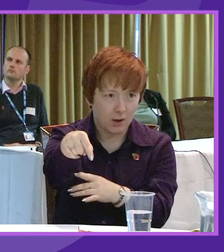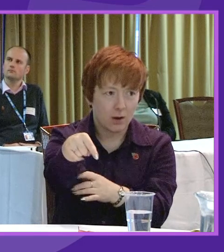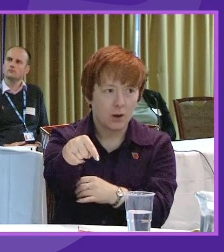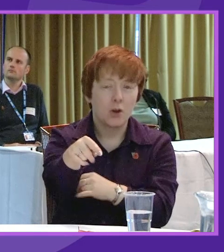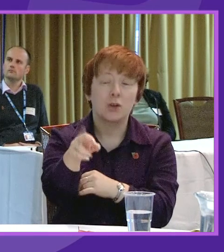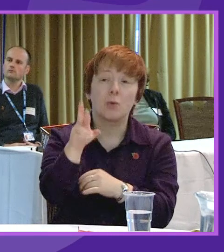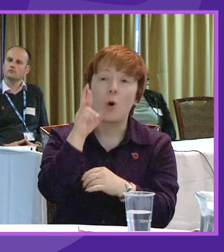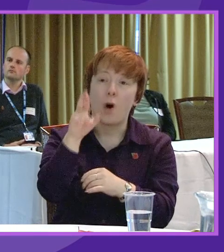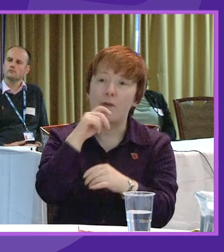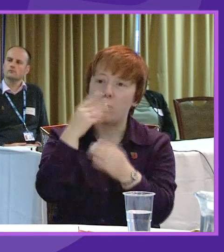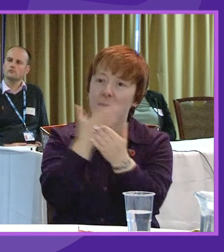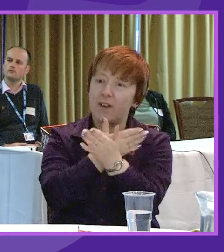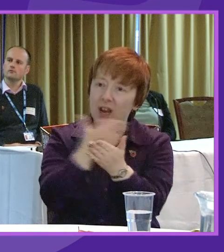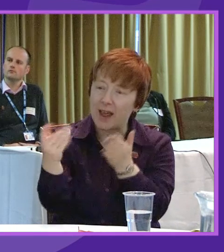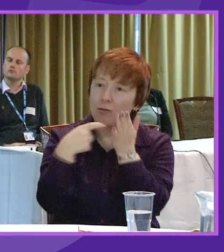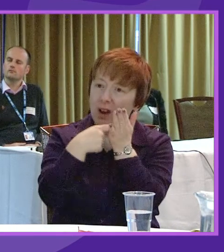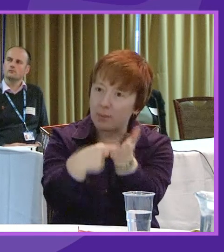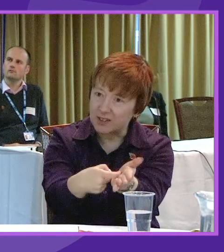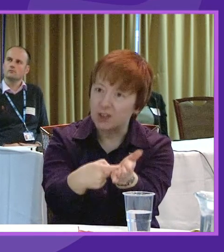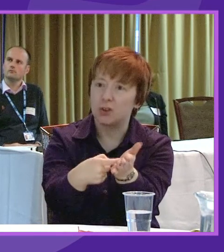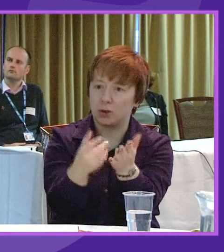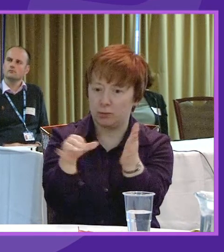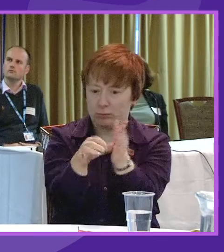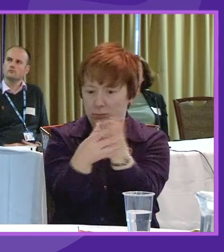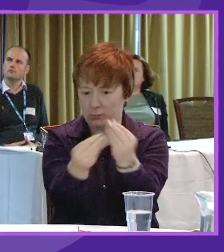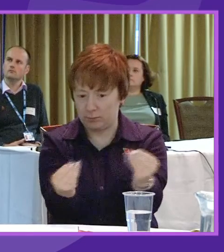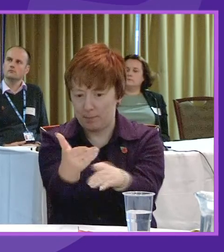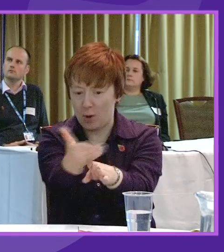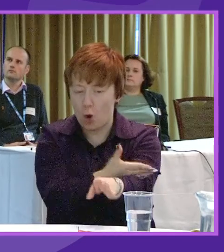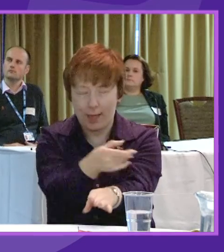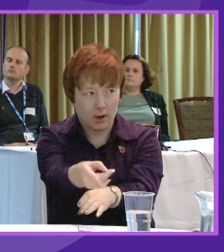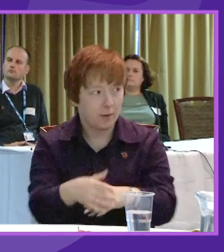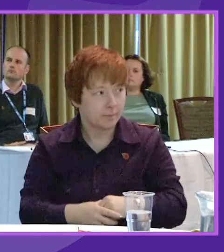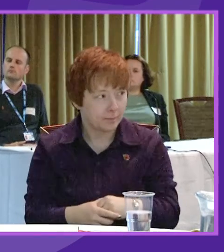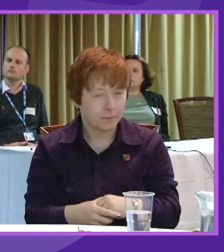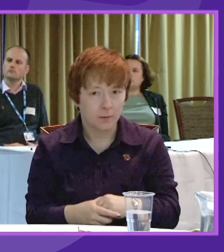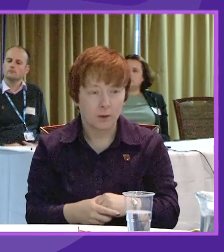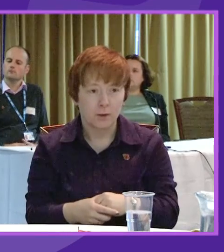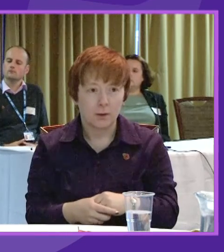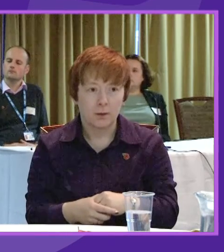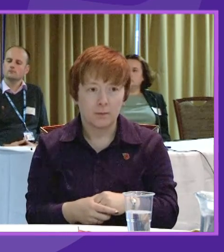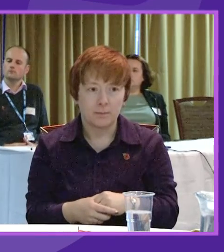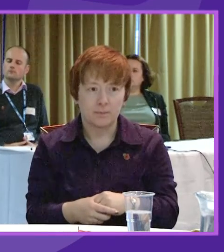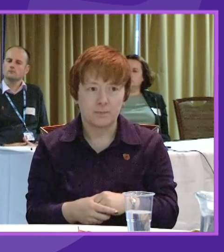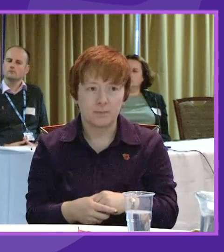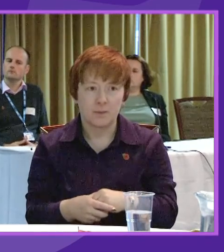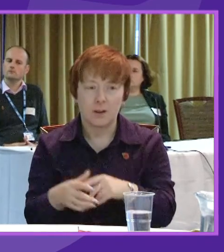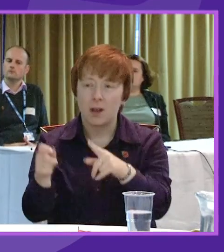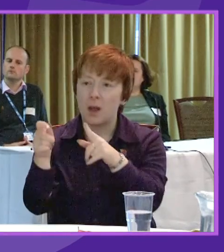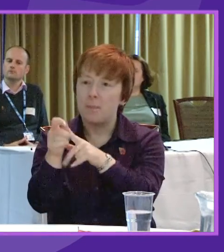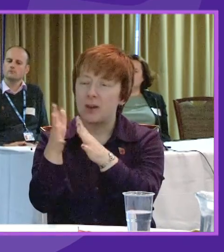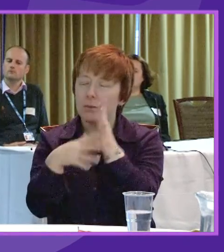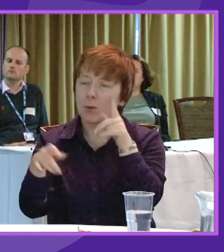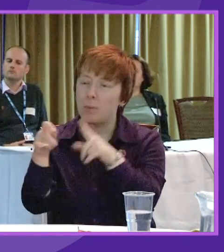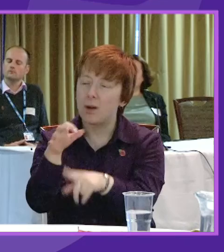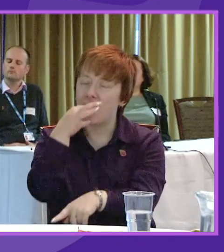hopefully develop some really clear recommendations and actions to try and address the issues at an early stage. Given what a PWP asked in the room this